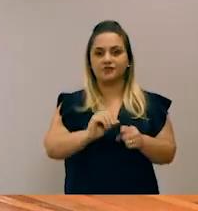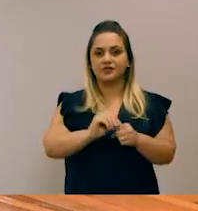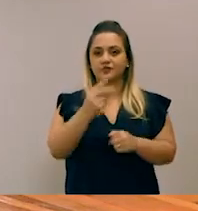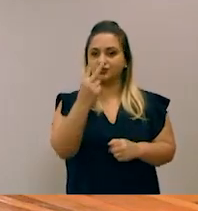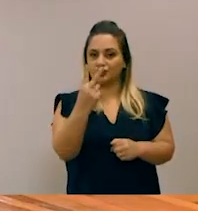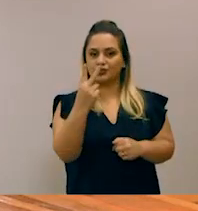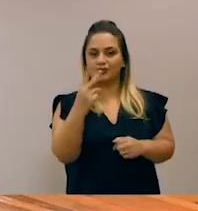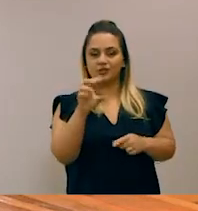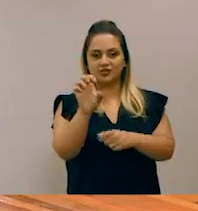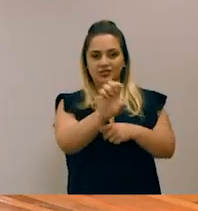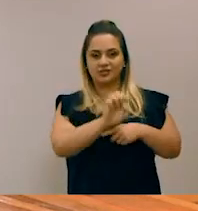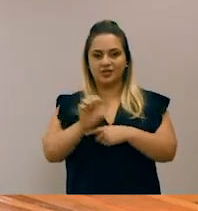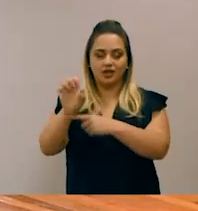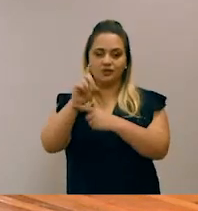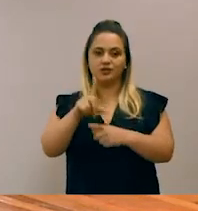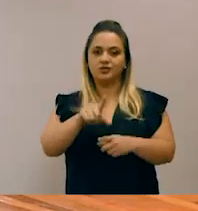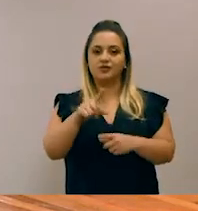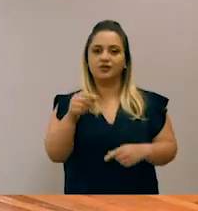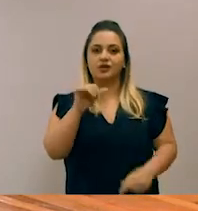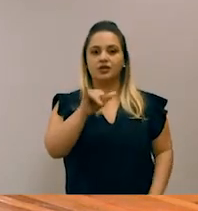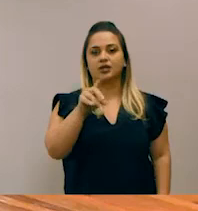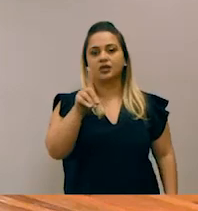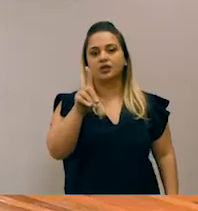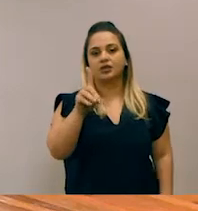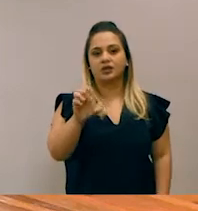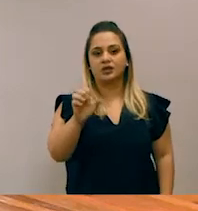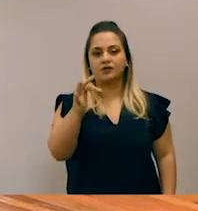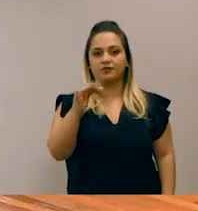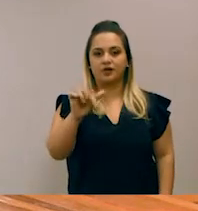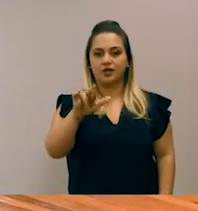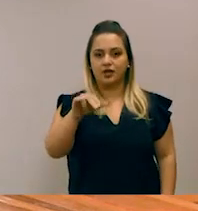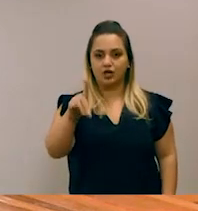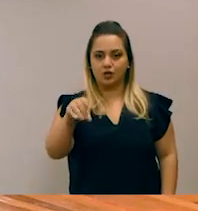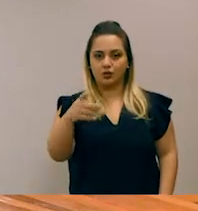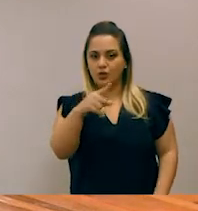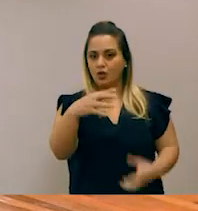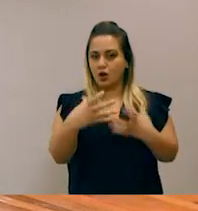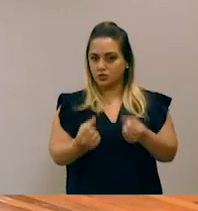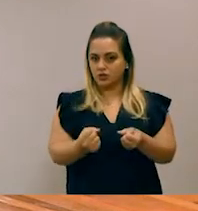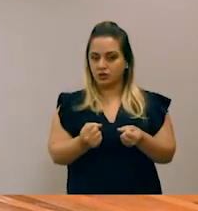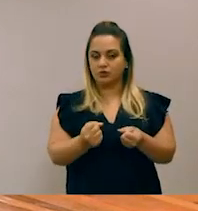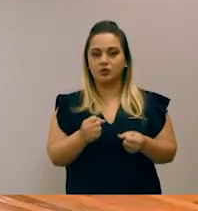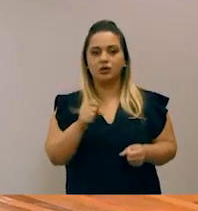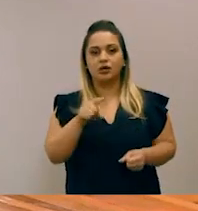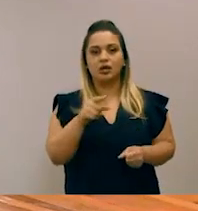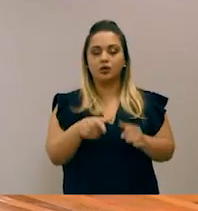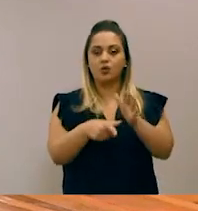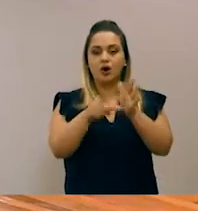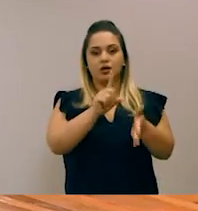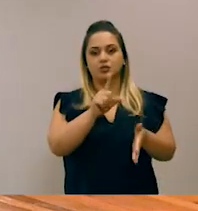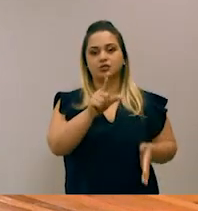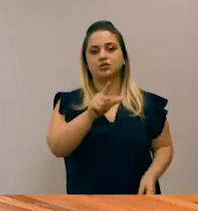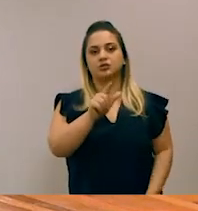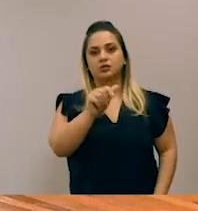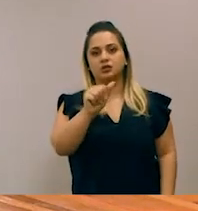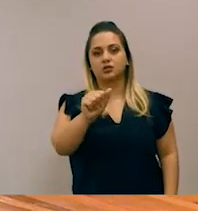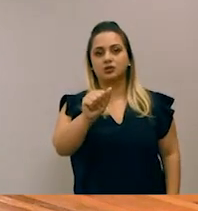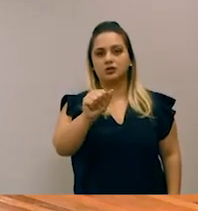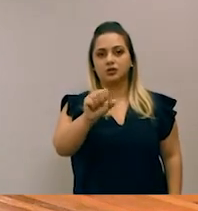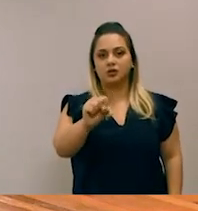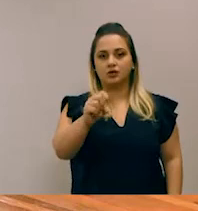not approved. So the status that we define can be interesting for